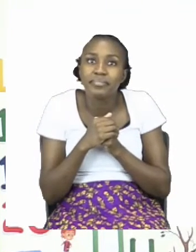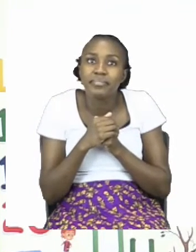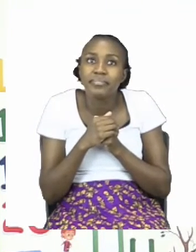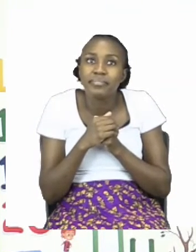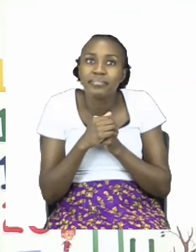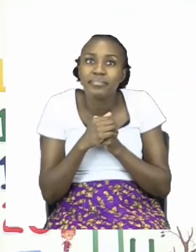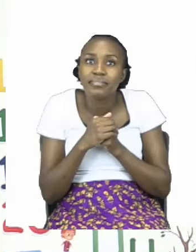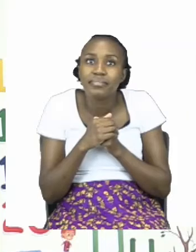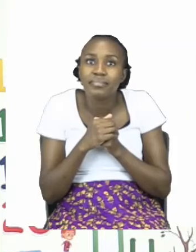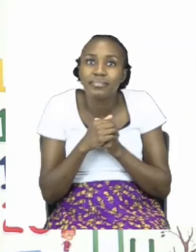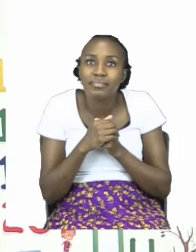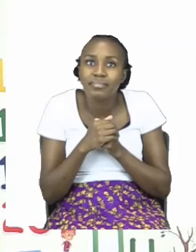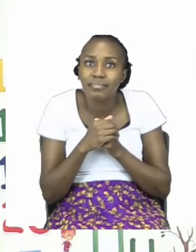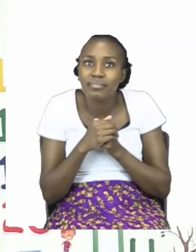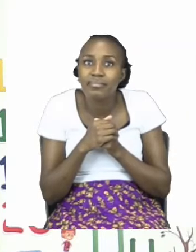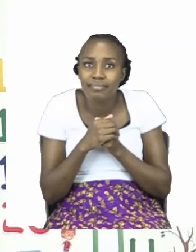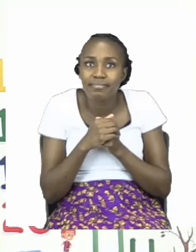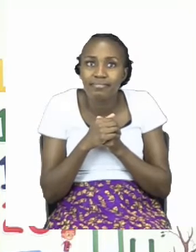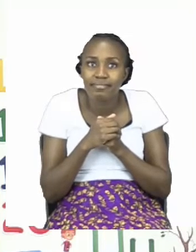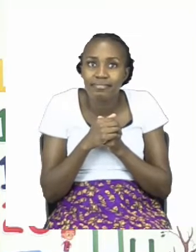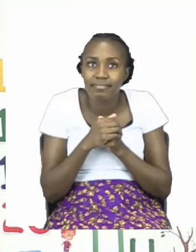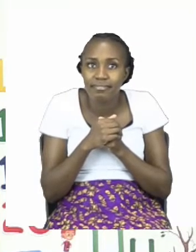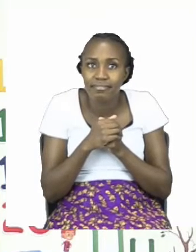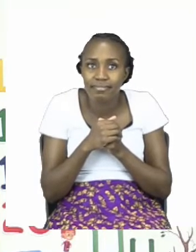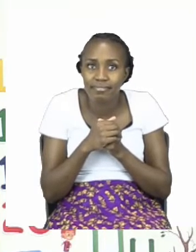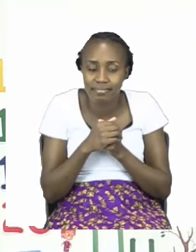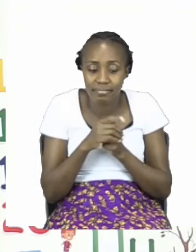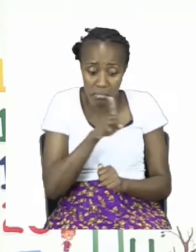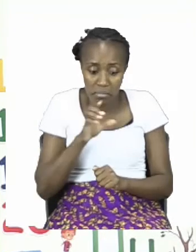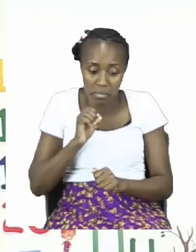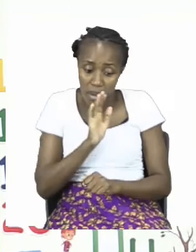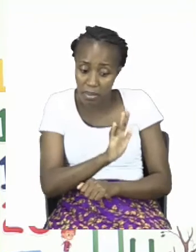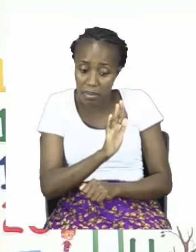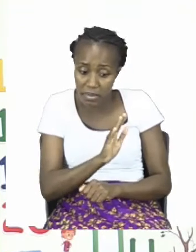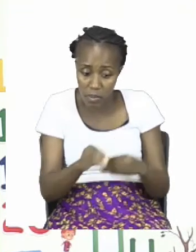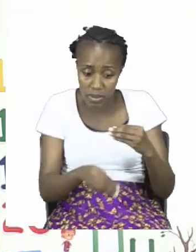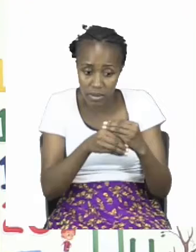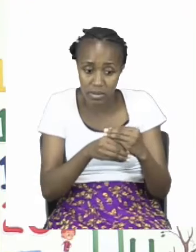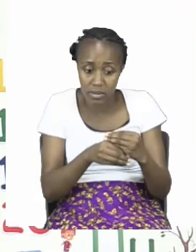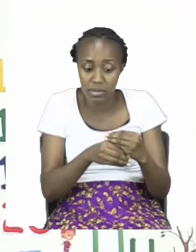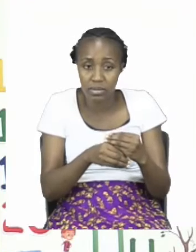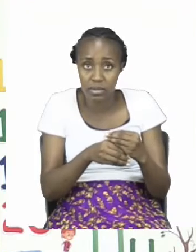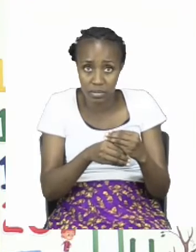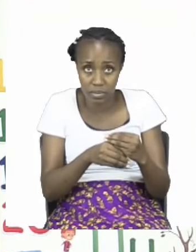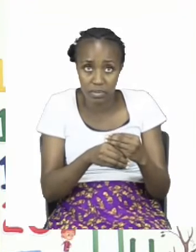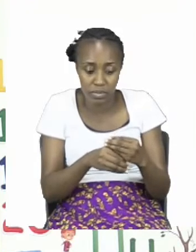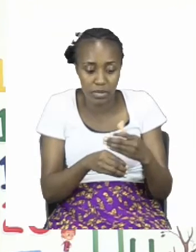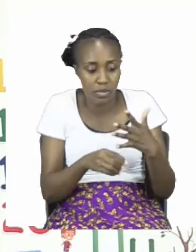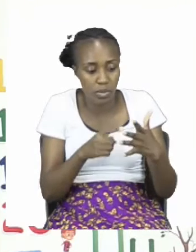Now 10 is already there and we need to add 5, so we can use our fingers. We say 10 is already